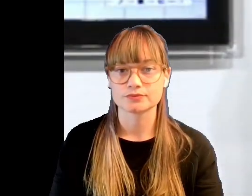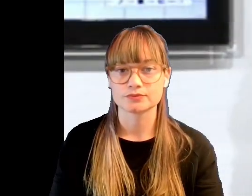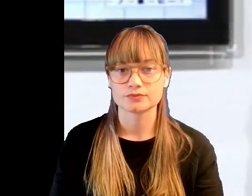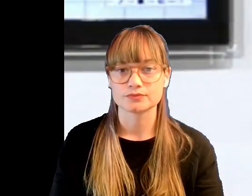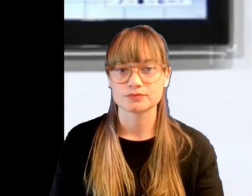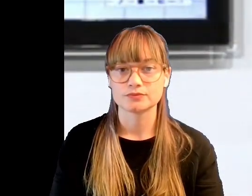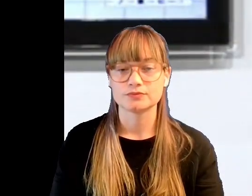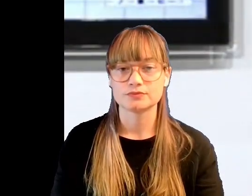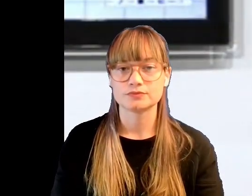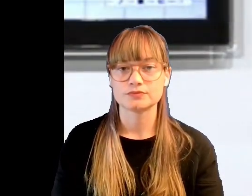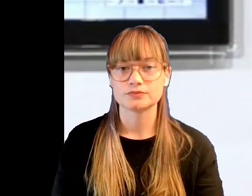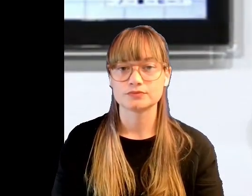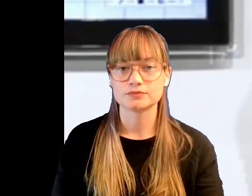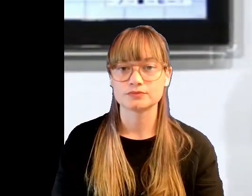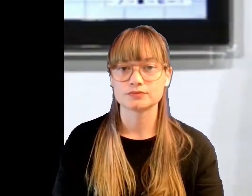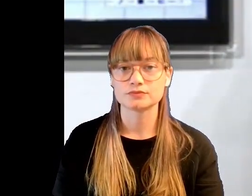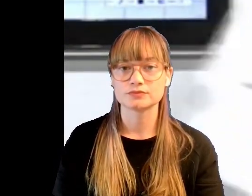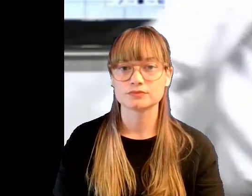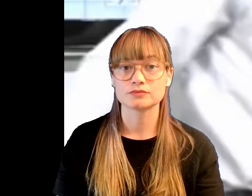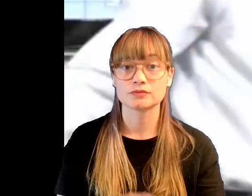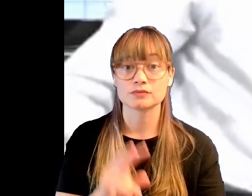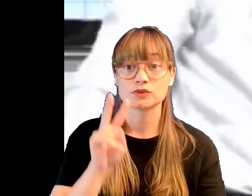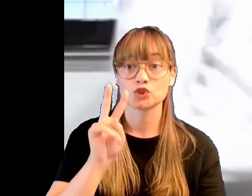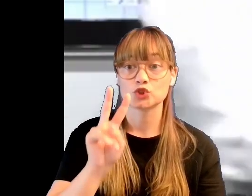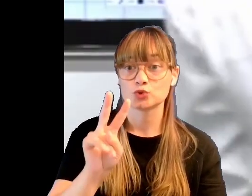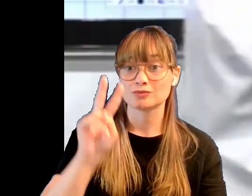2 to the 2nd power,